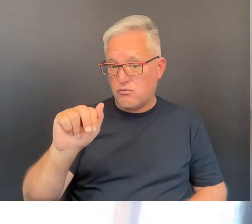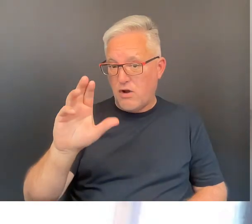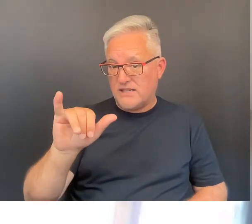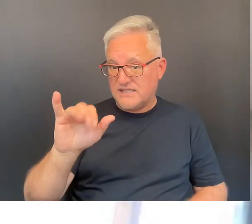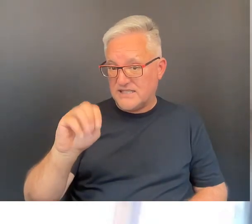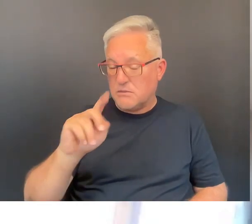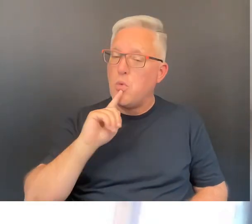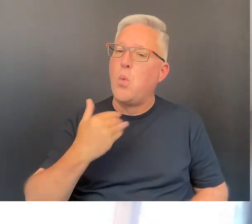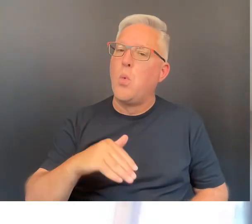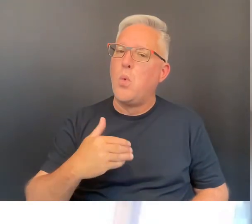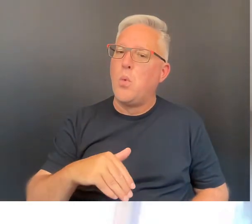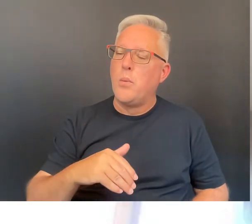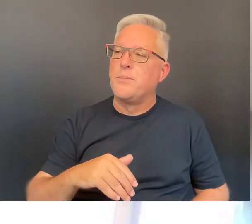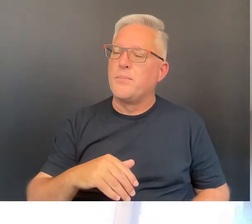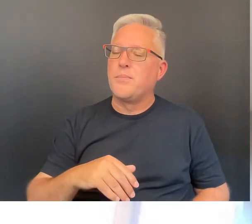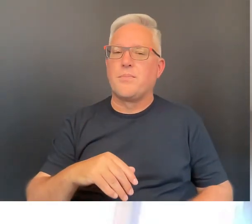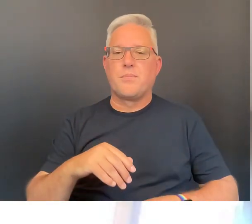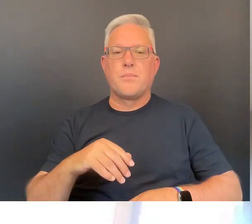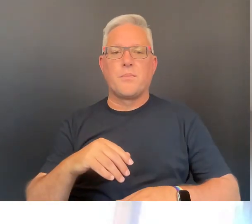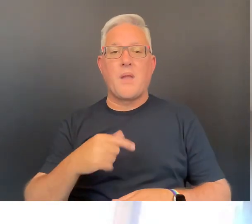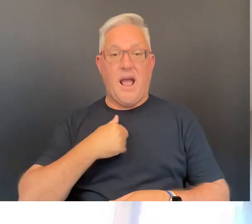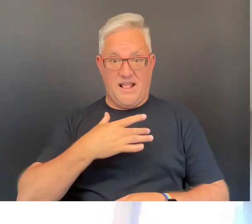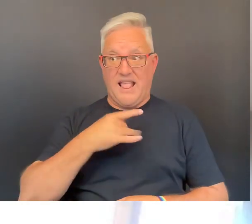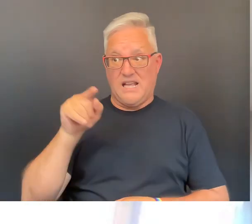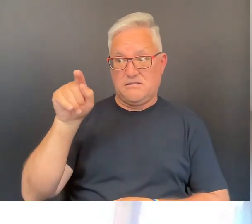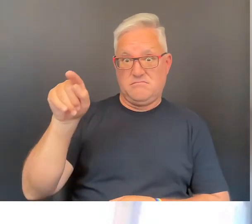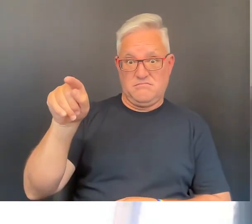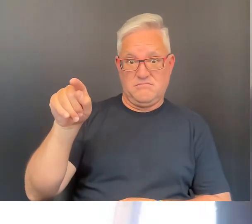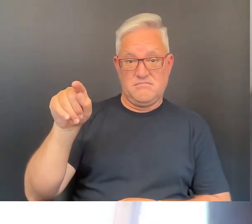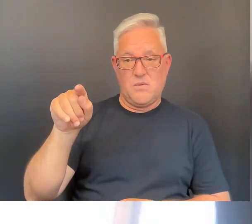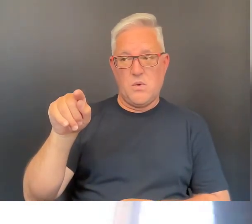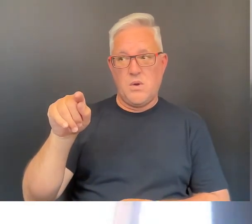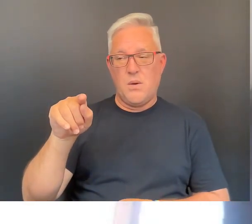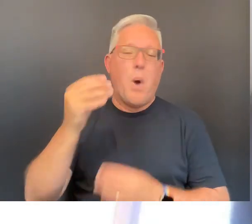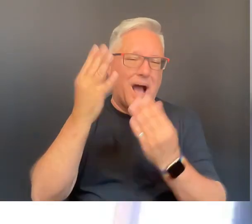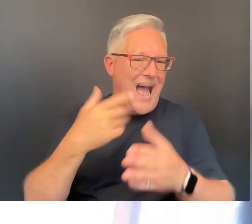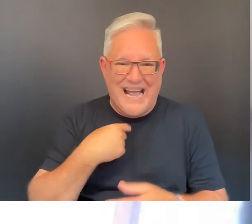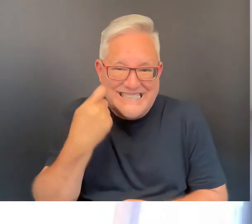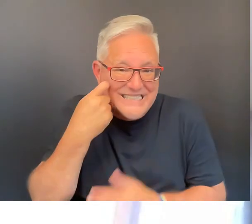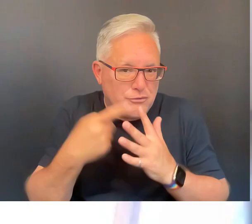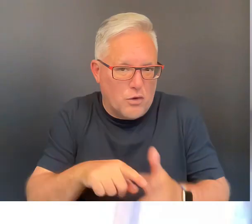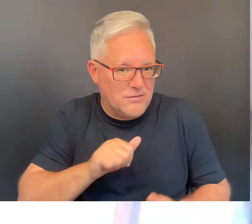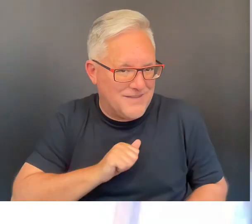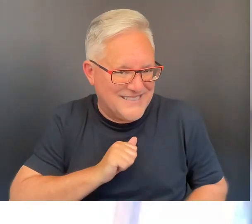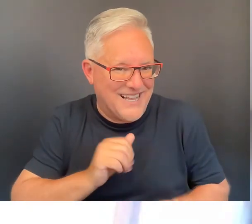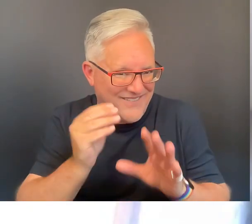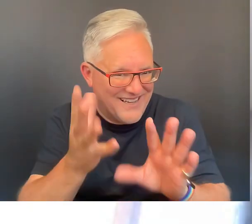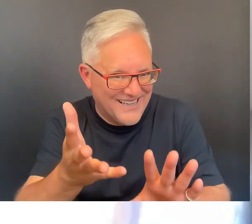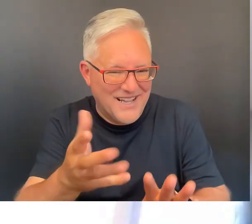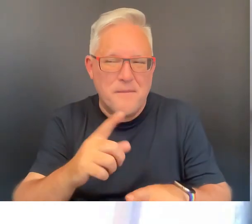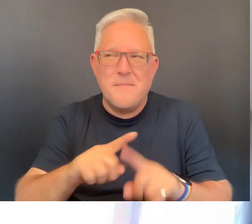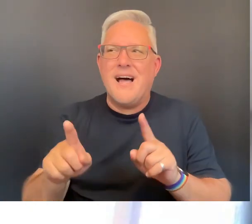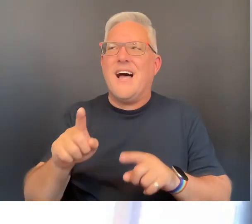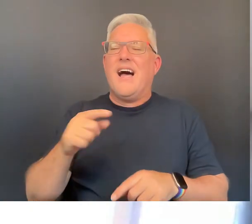I like about her. This is what I've been doing. Well, just started, is that